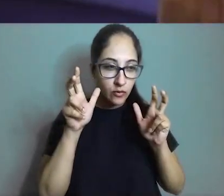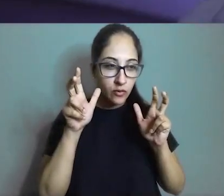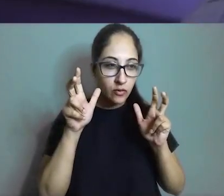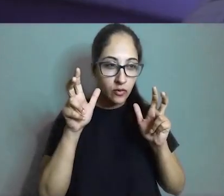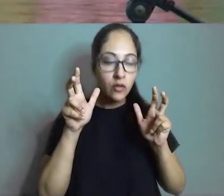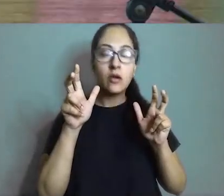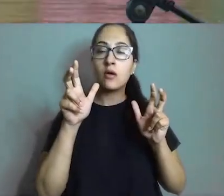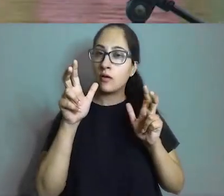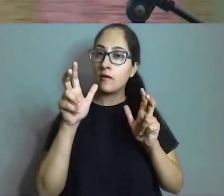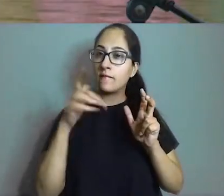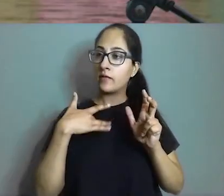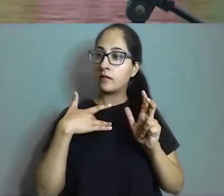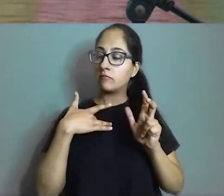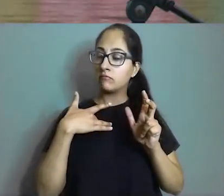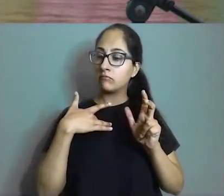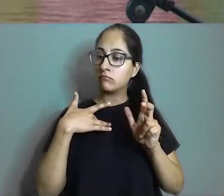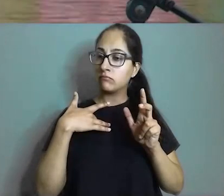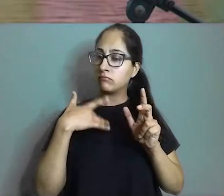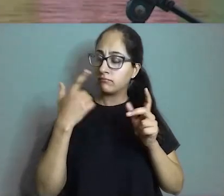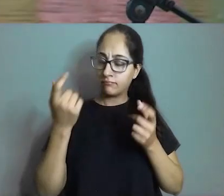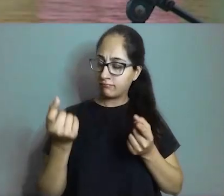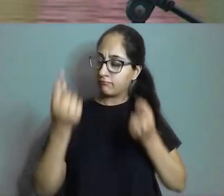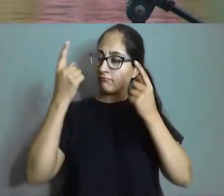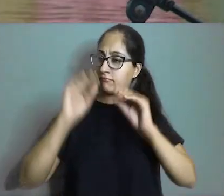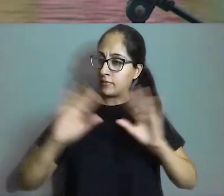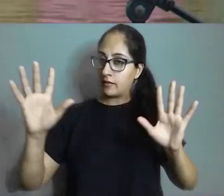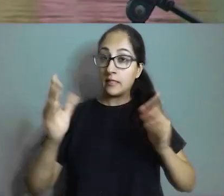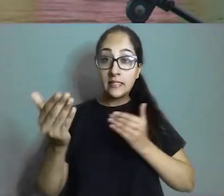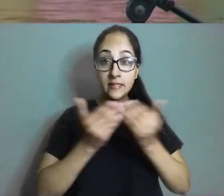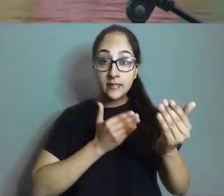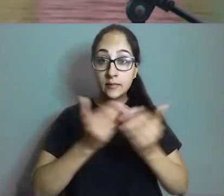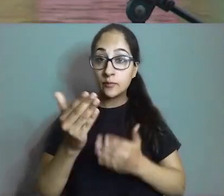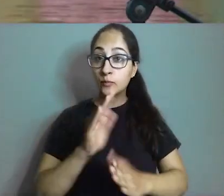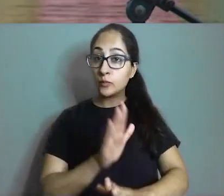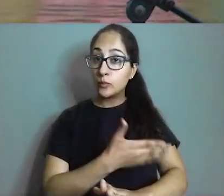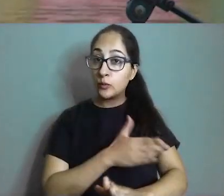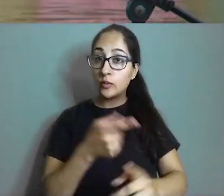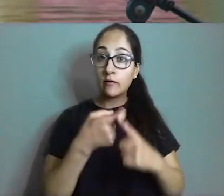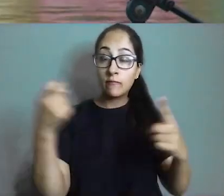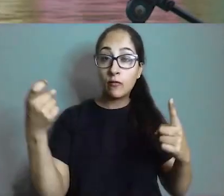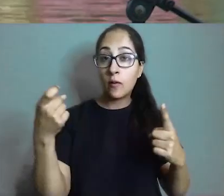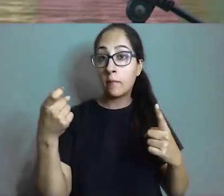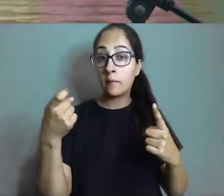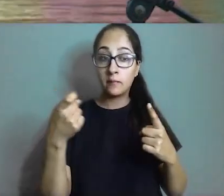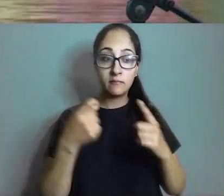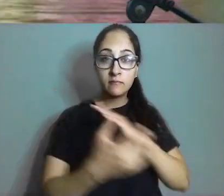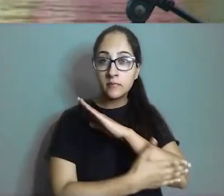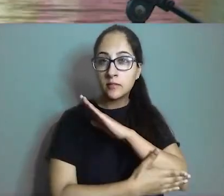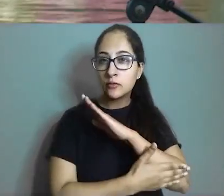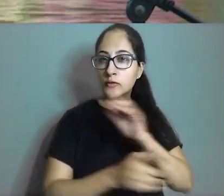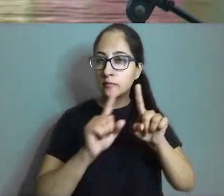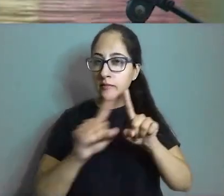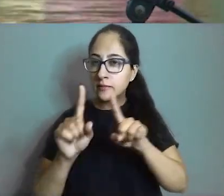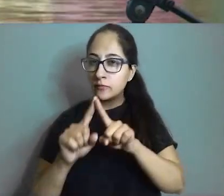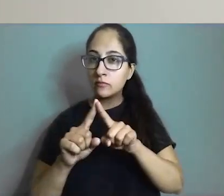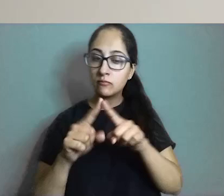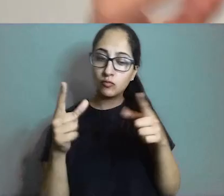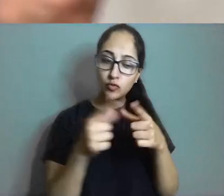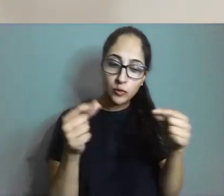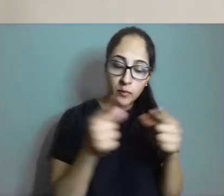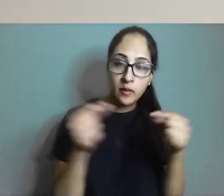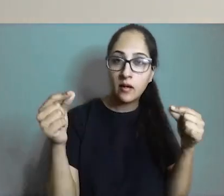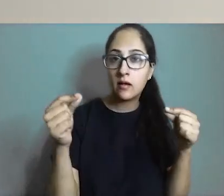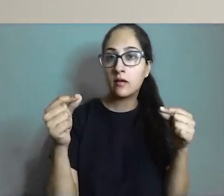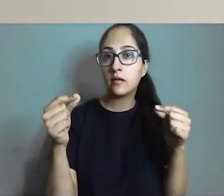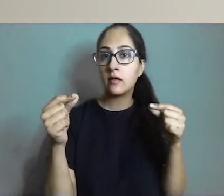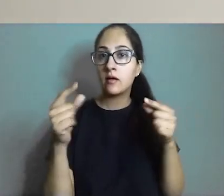level. That when you listen to music, we all understand without really understanding what, whether this